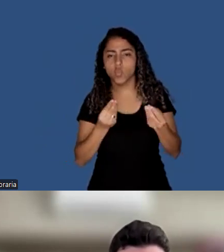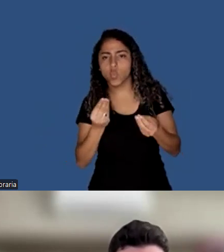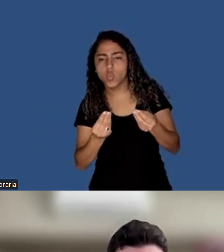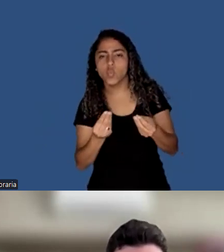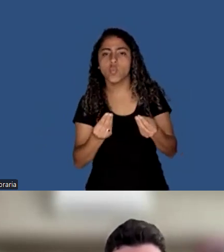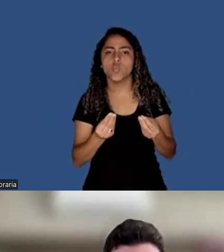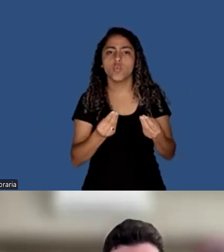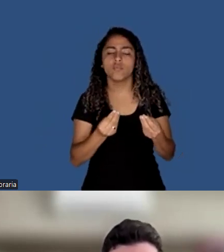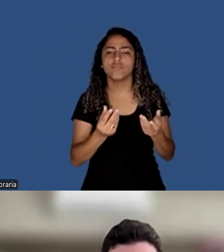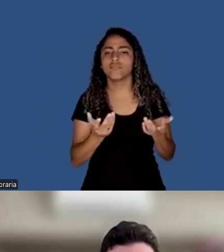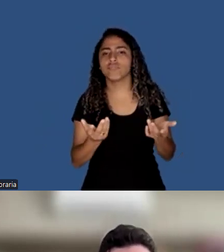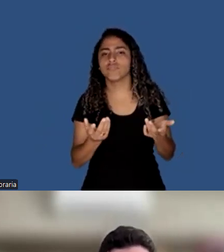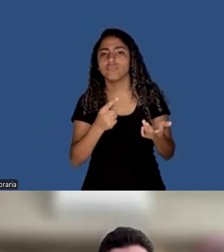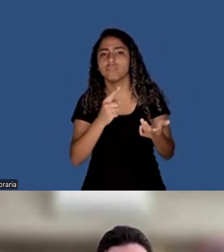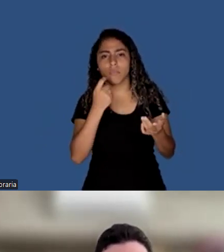Q4